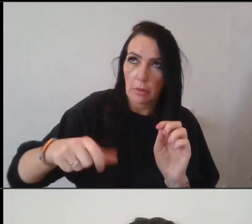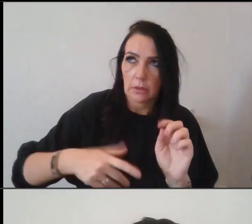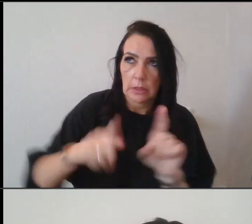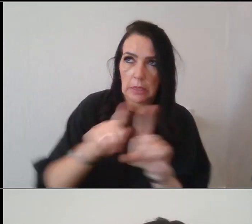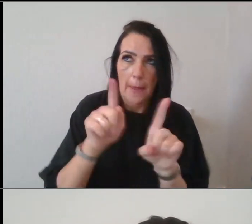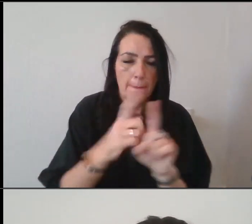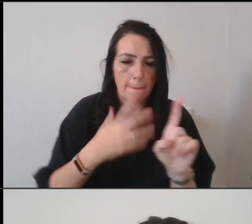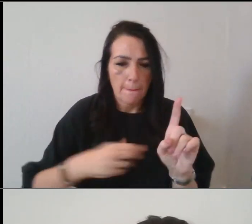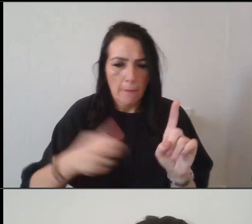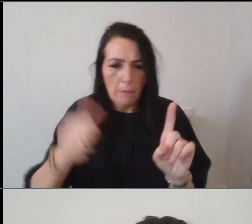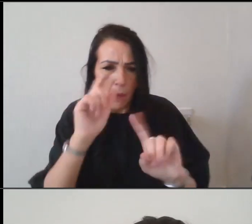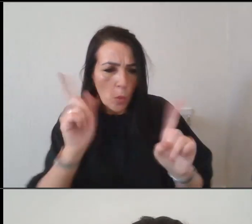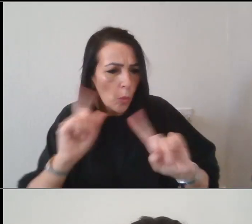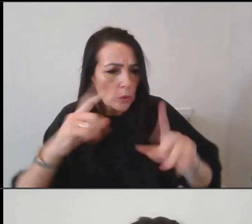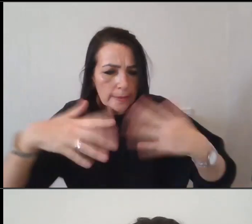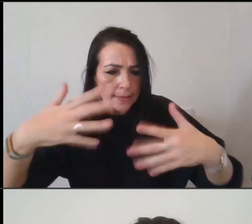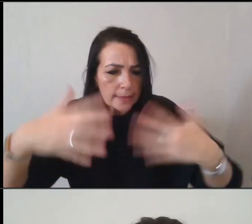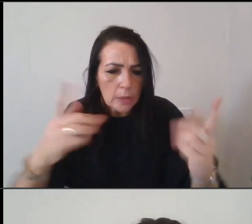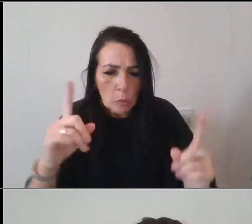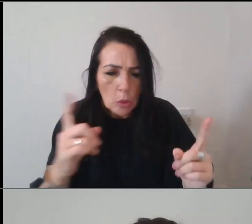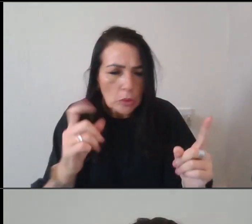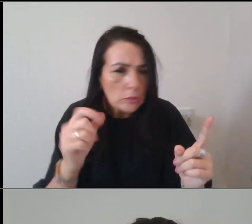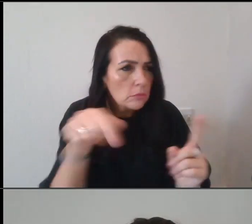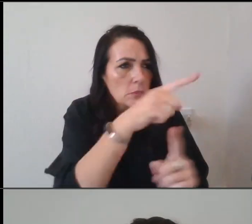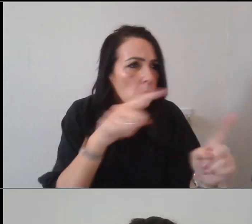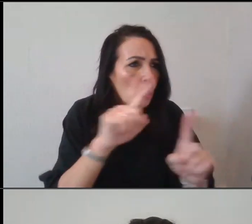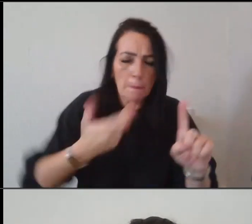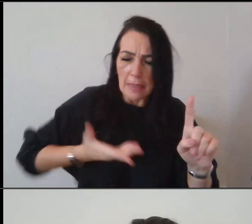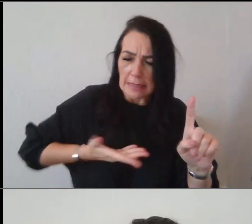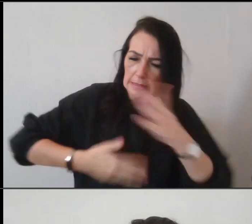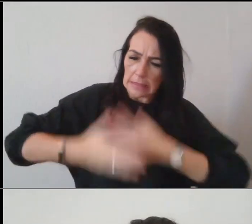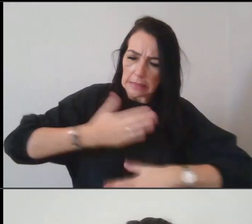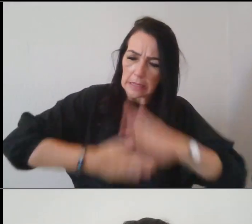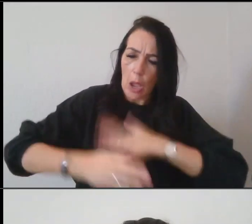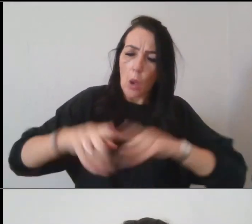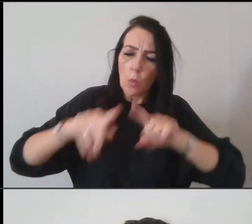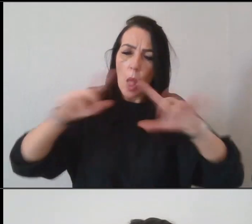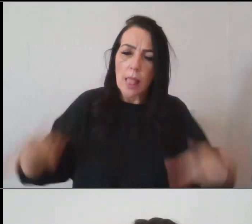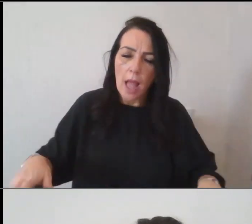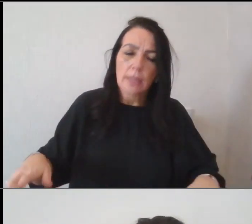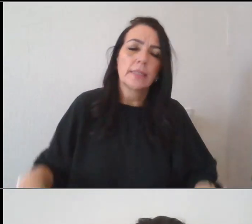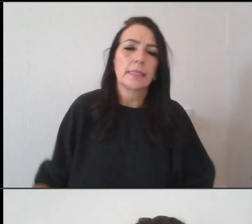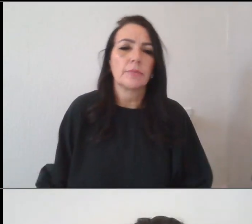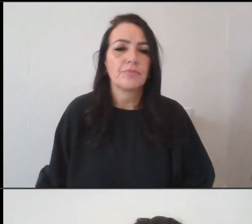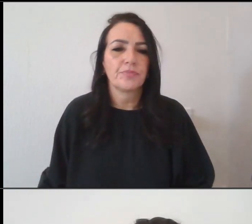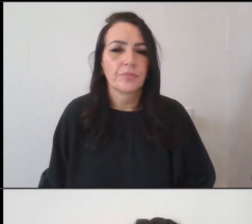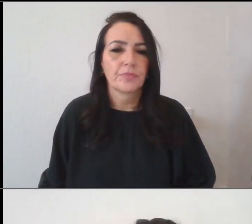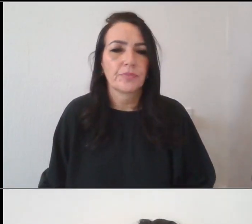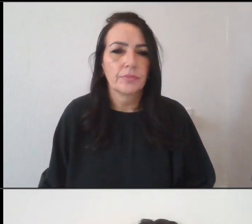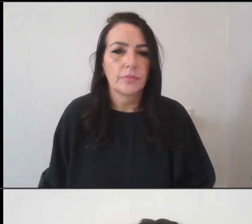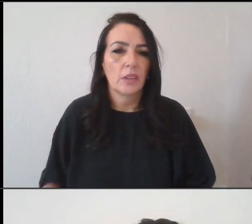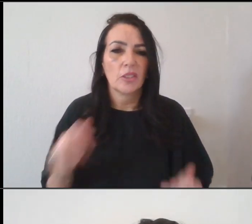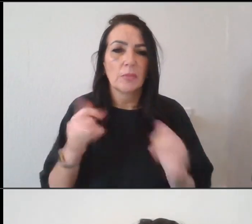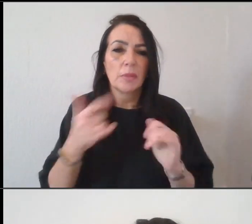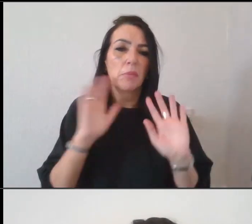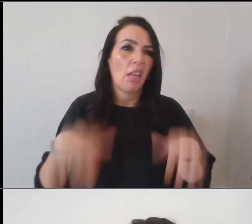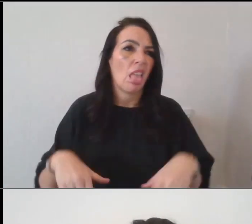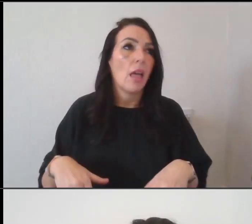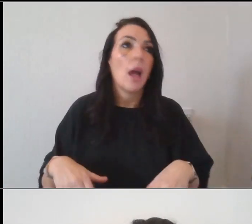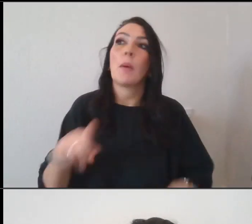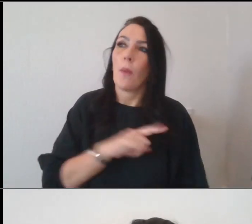what the companies they're buying from are doing. I think you really want to look at the different kind of motivations or lack of motivation in that